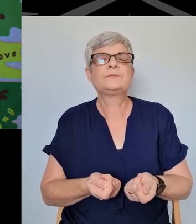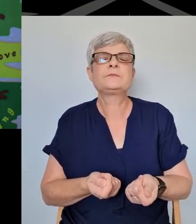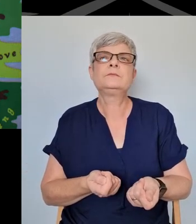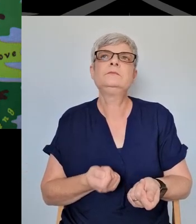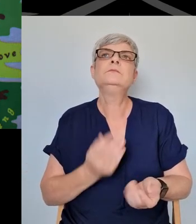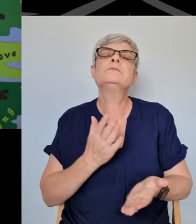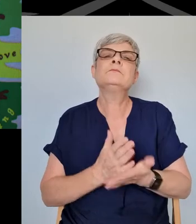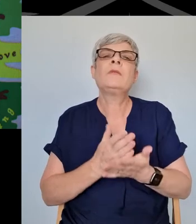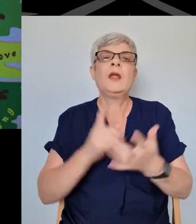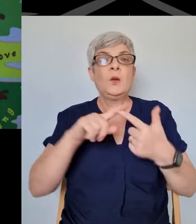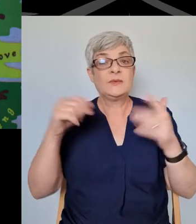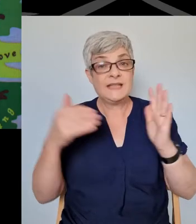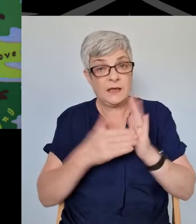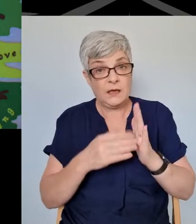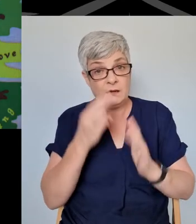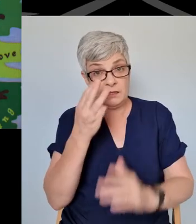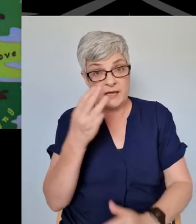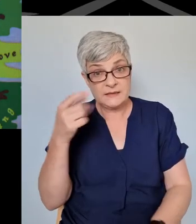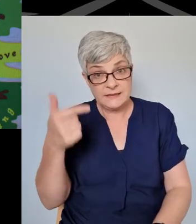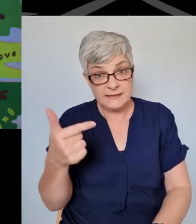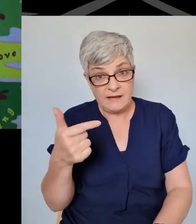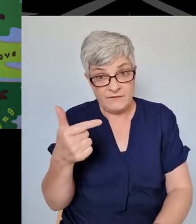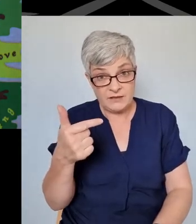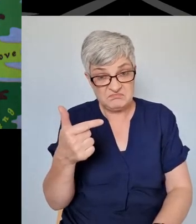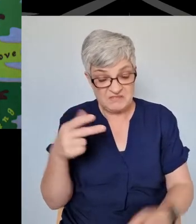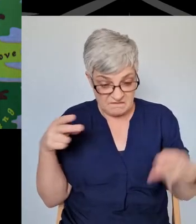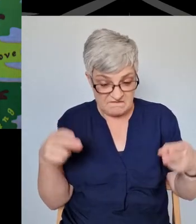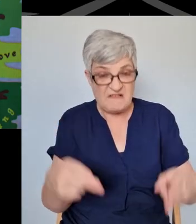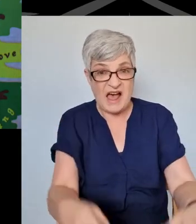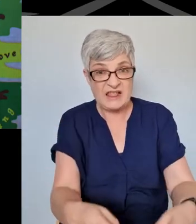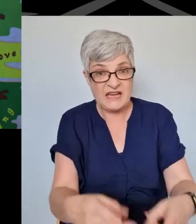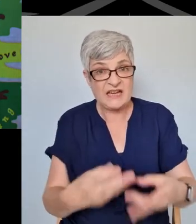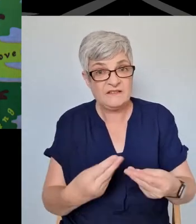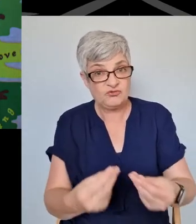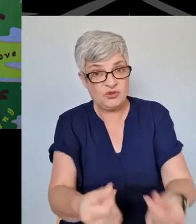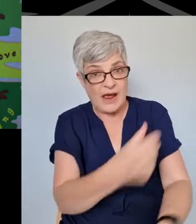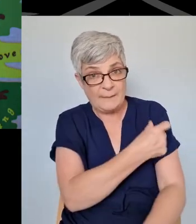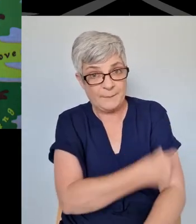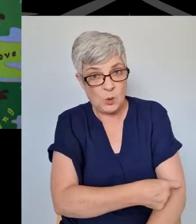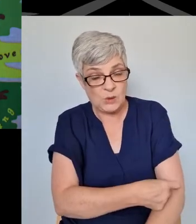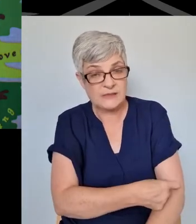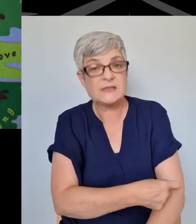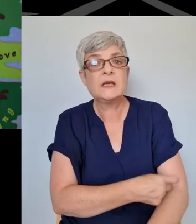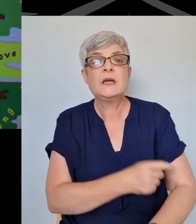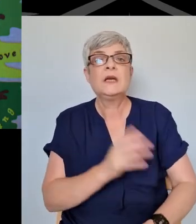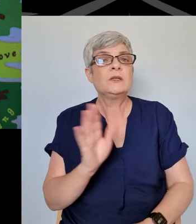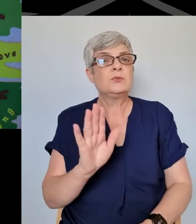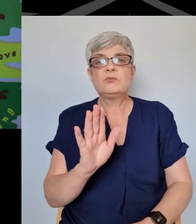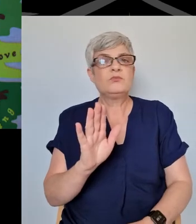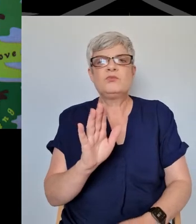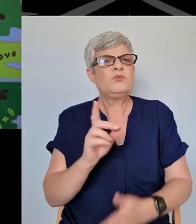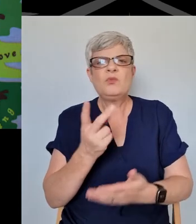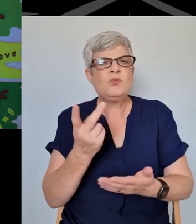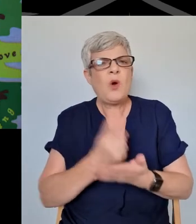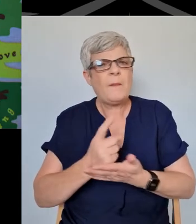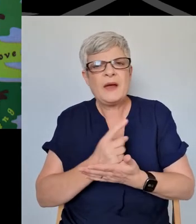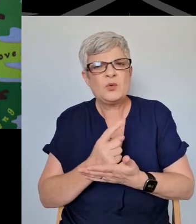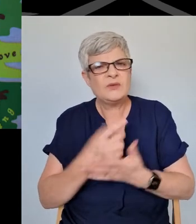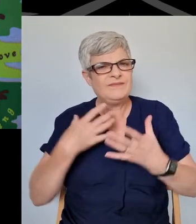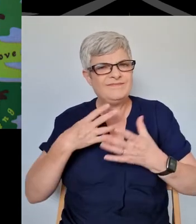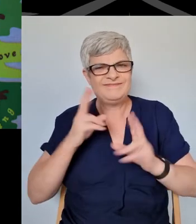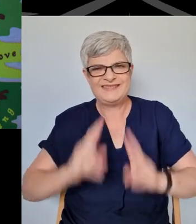Now, Ezekiel 37, the picture of the Valley of Dry Bones, is not in the first instance about resurrection of the